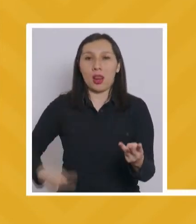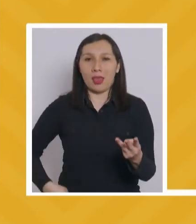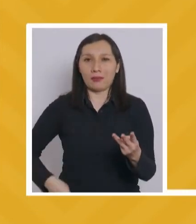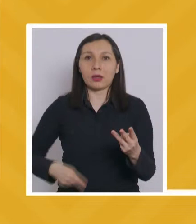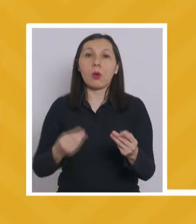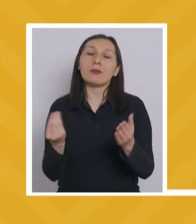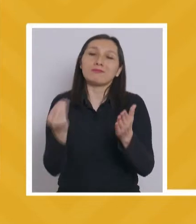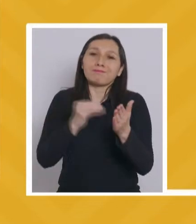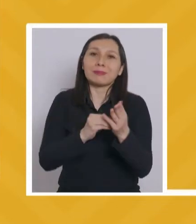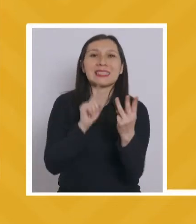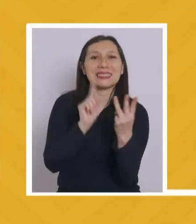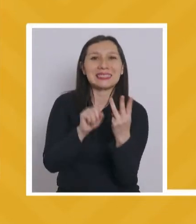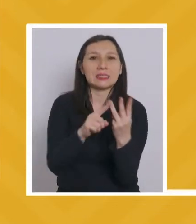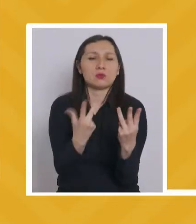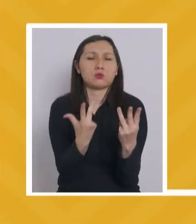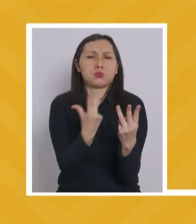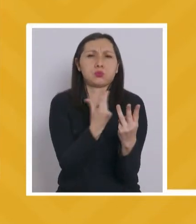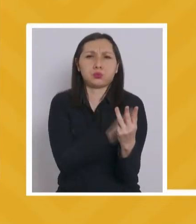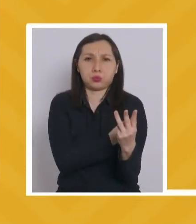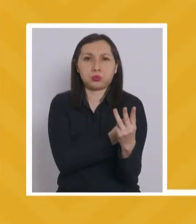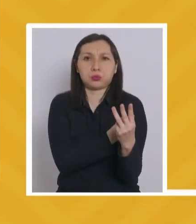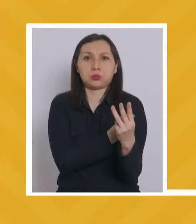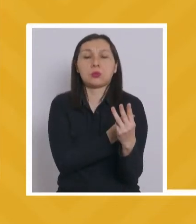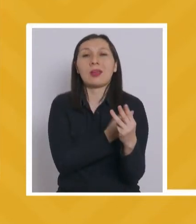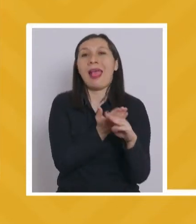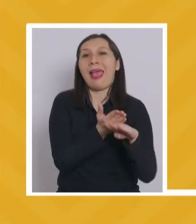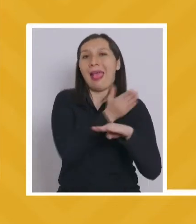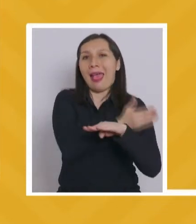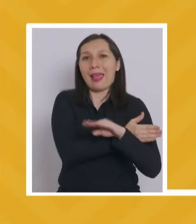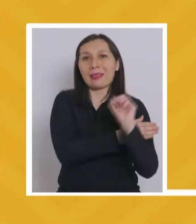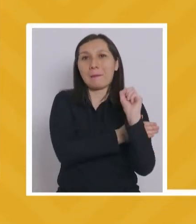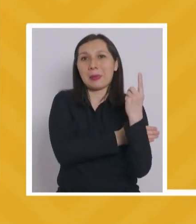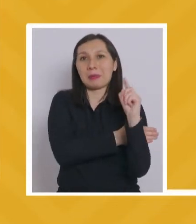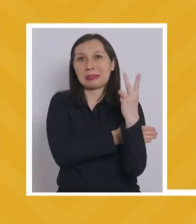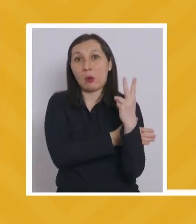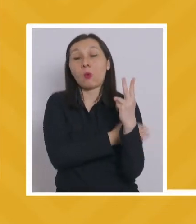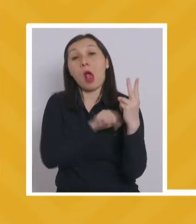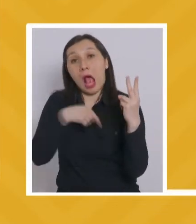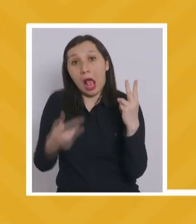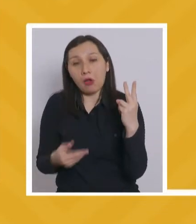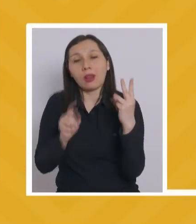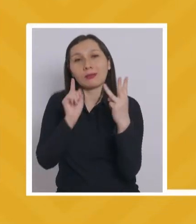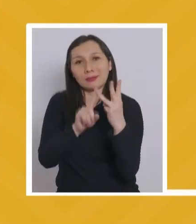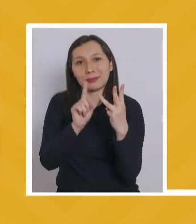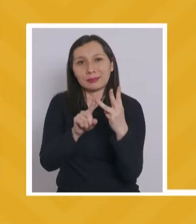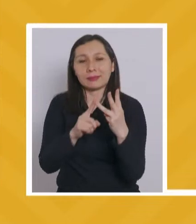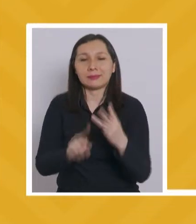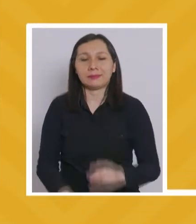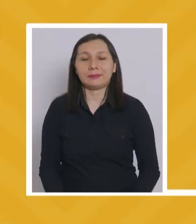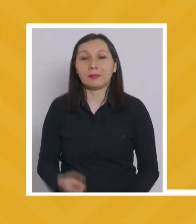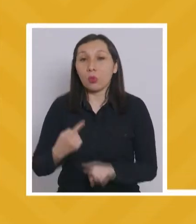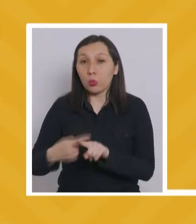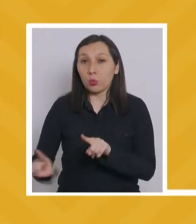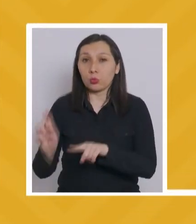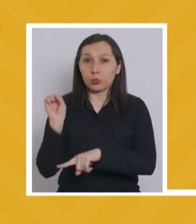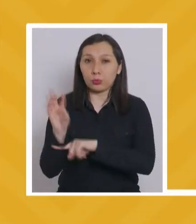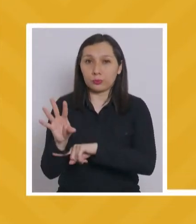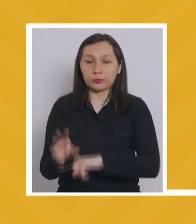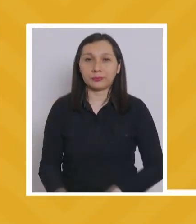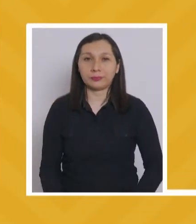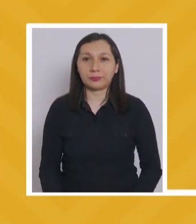371,000 that received the Pfizer-BioNTech, and 140,000 that received Sinovac.